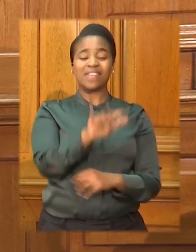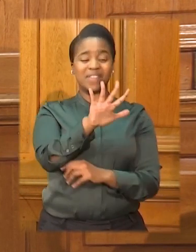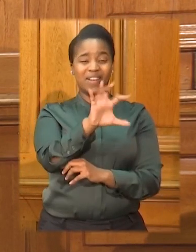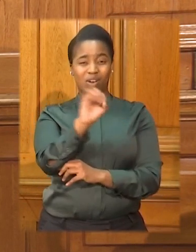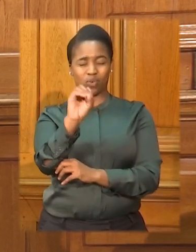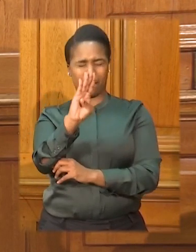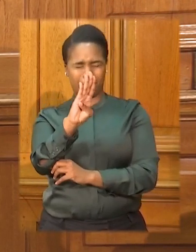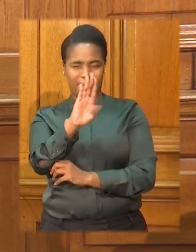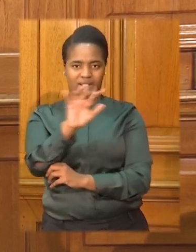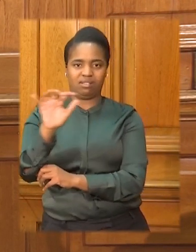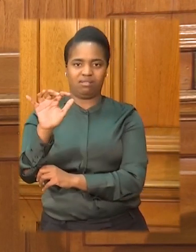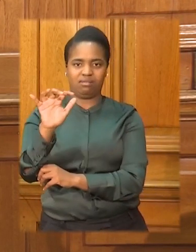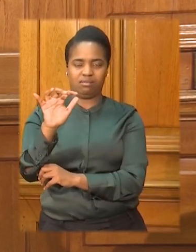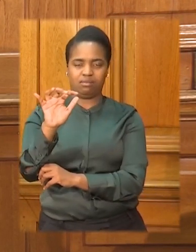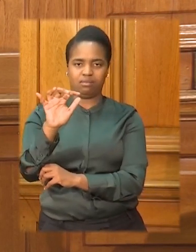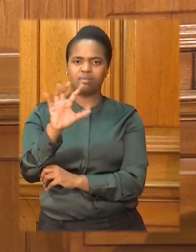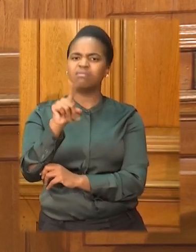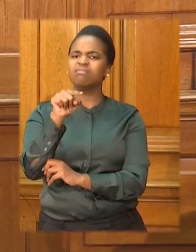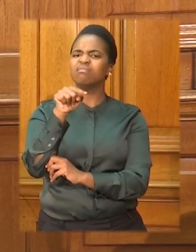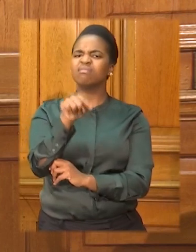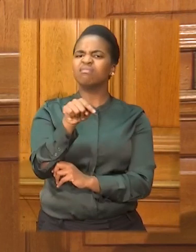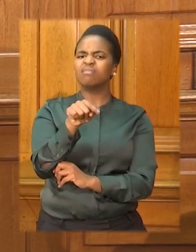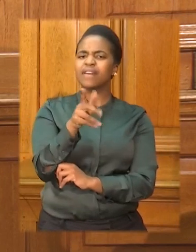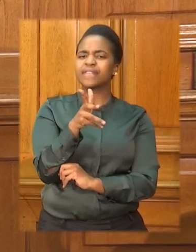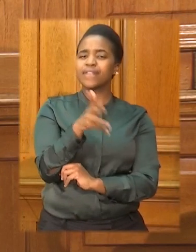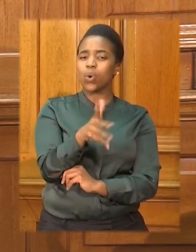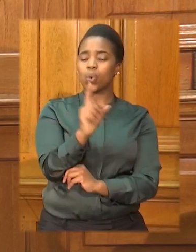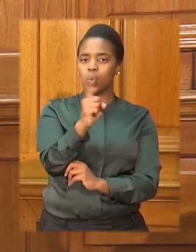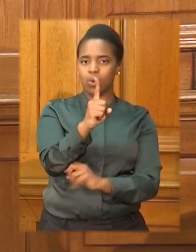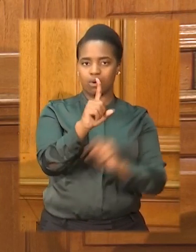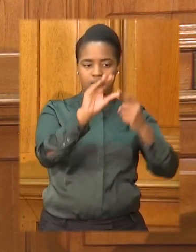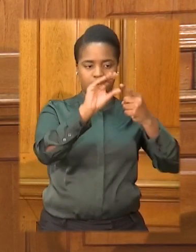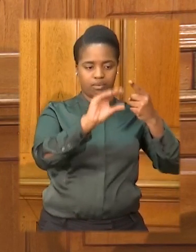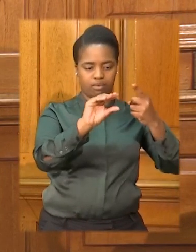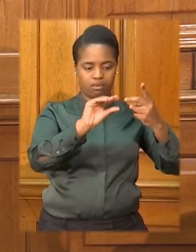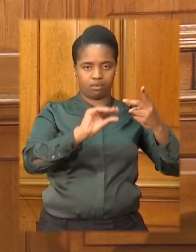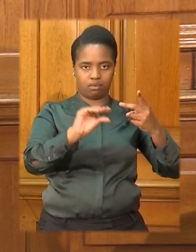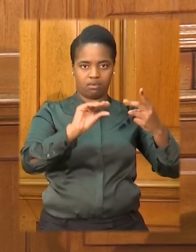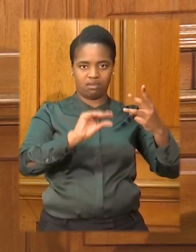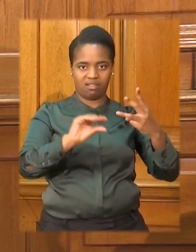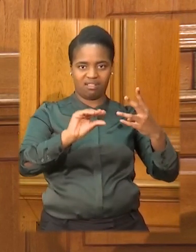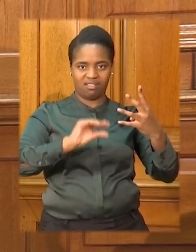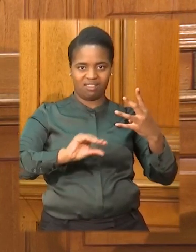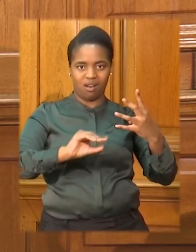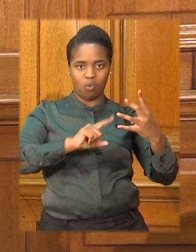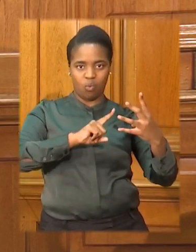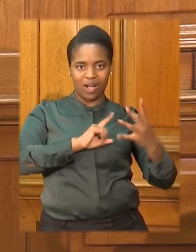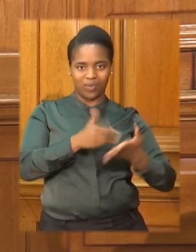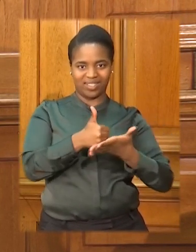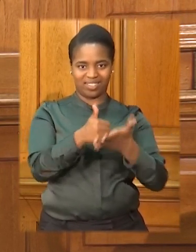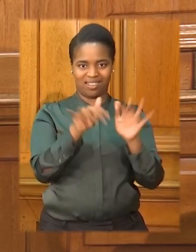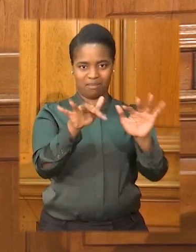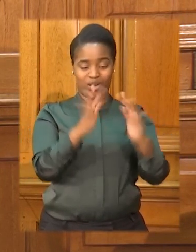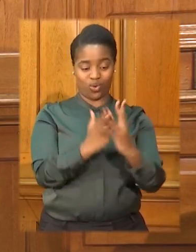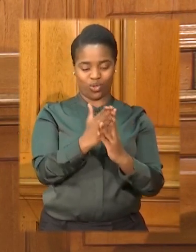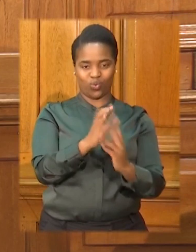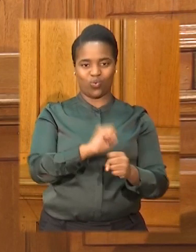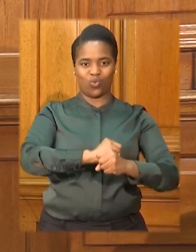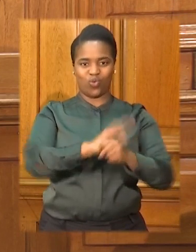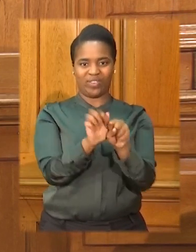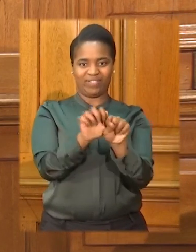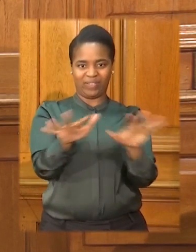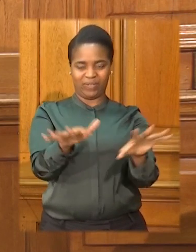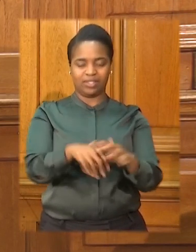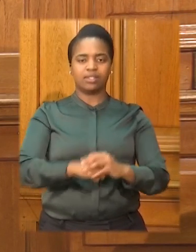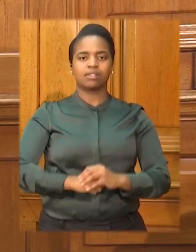rand to direct resources towards fighting the pandemic. This will include